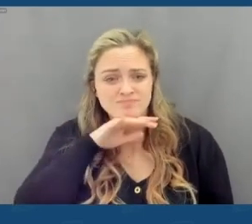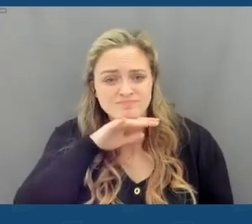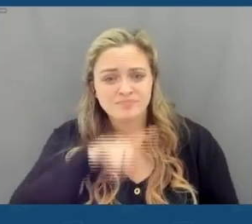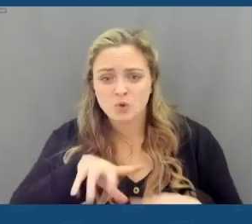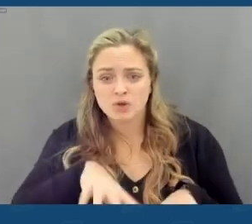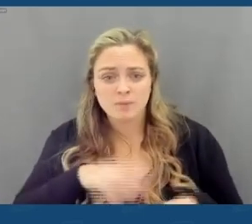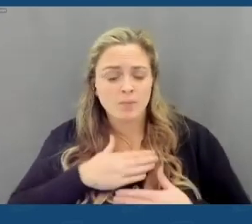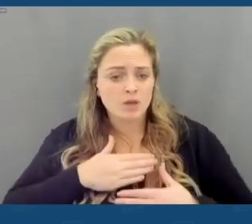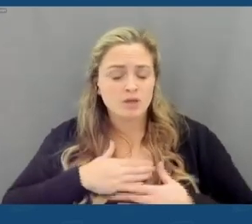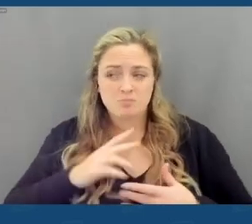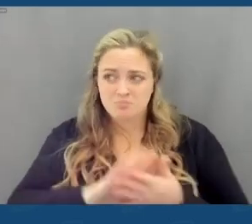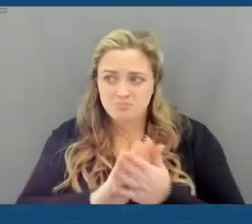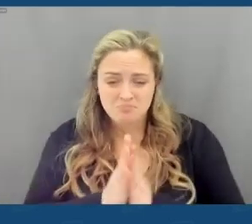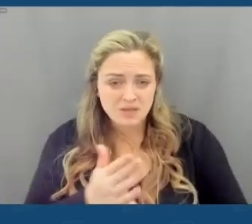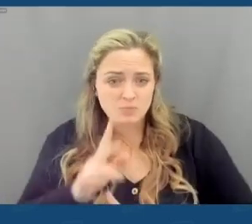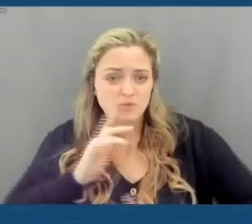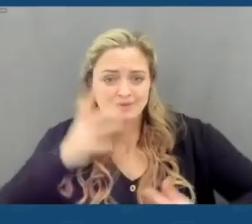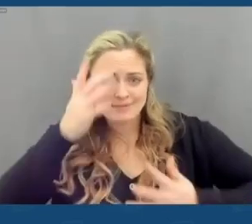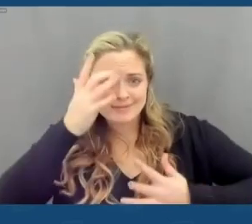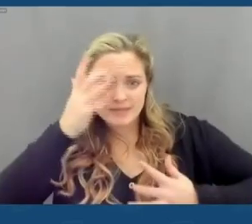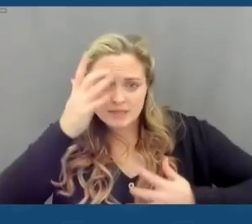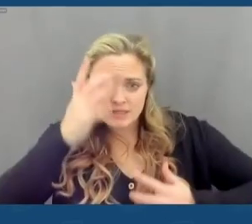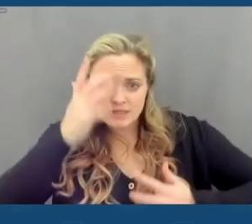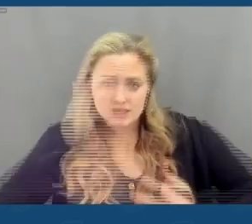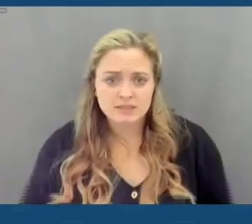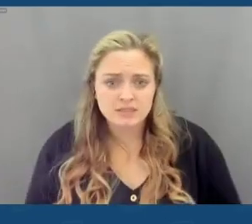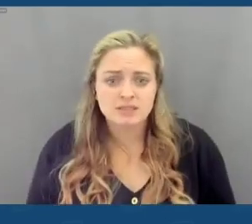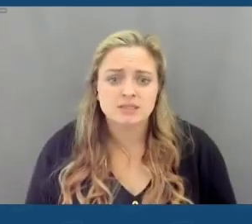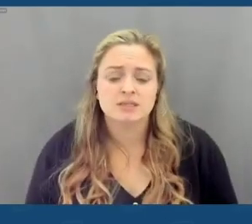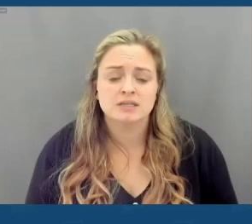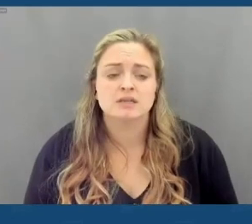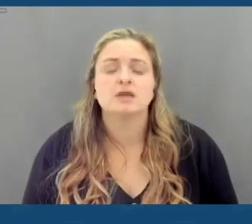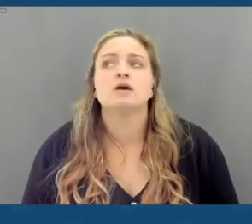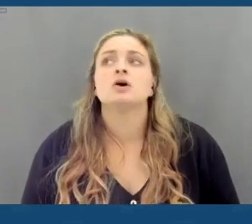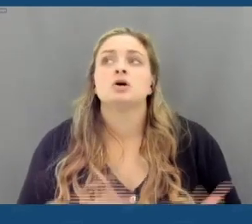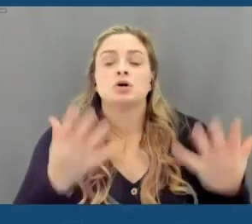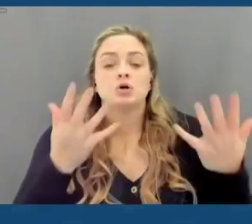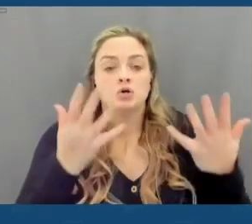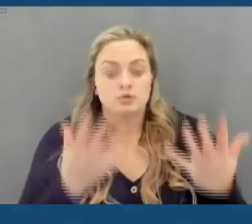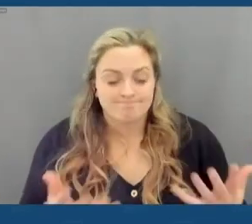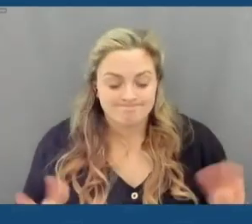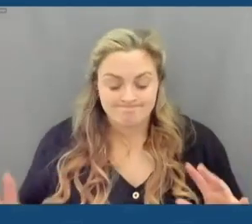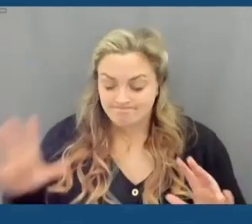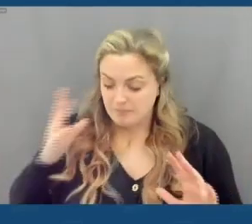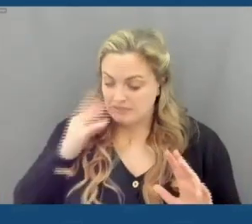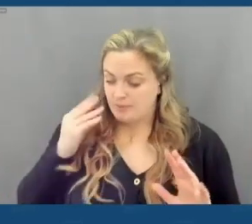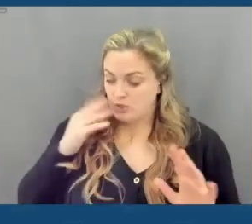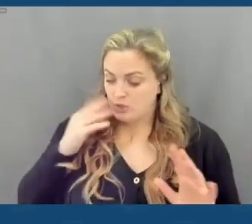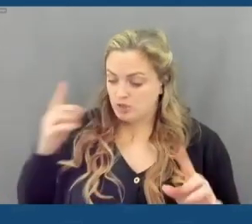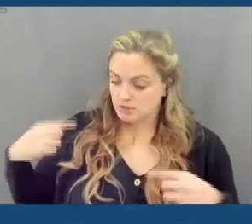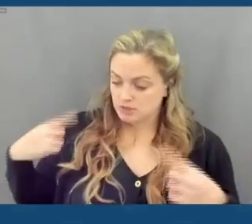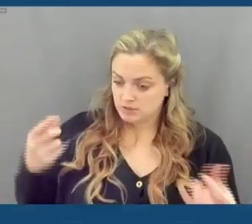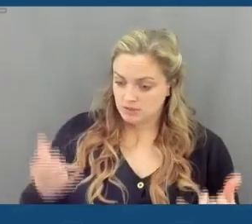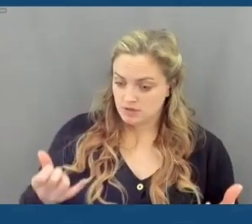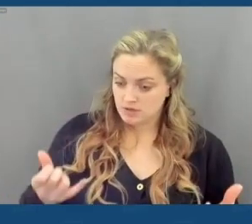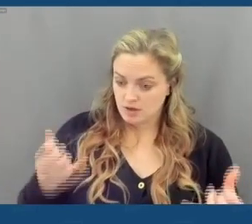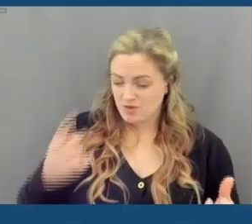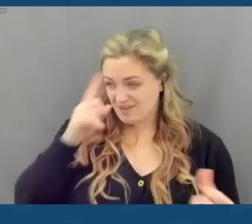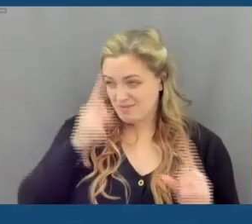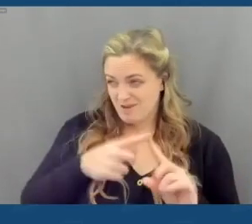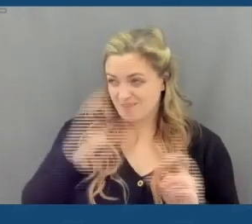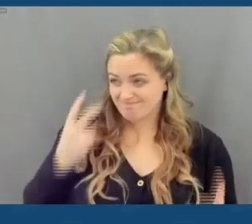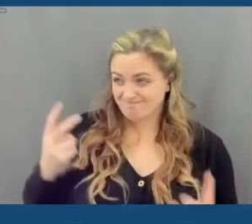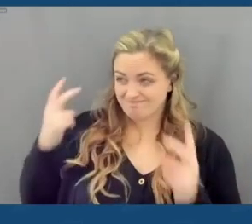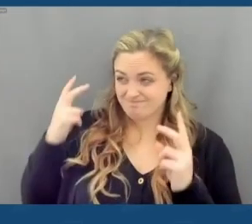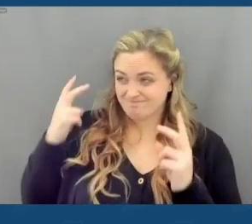really sick. People got really sick. So coming out of that background, knowing that by itself, water and air